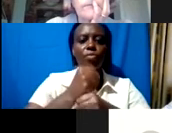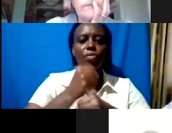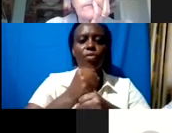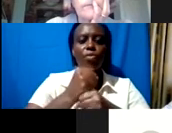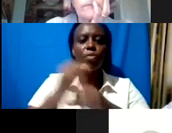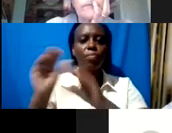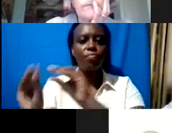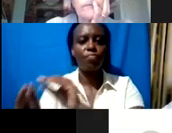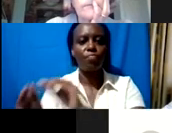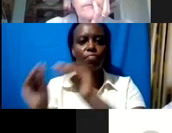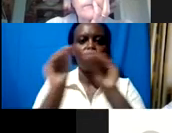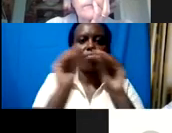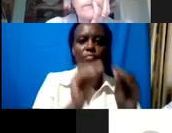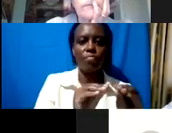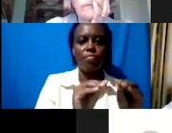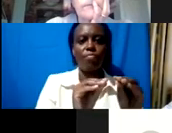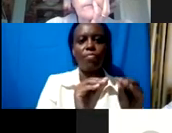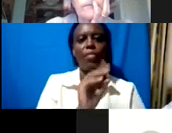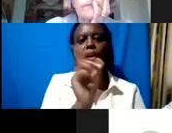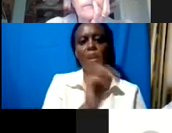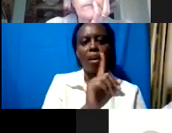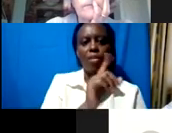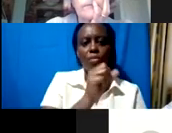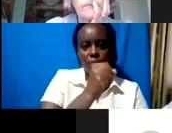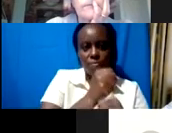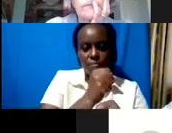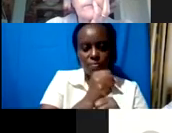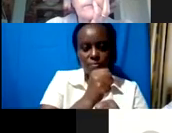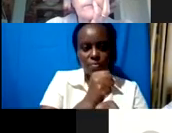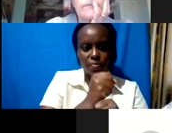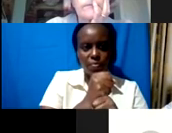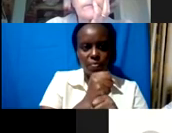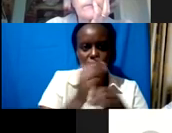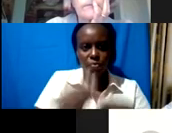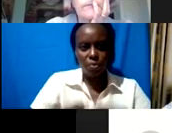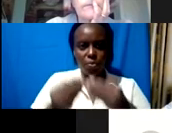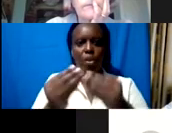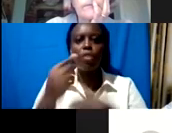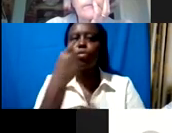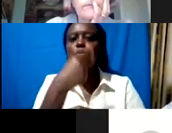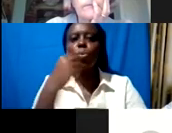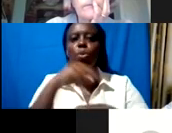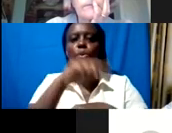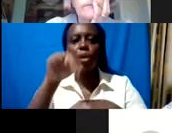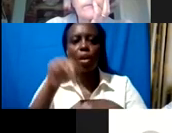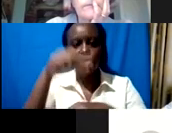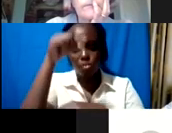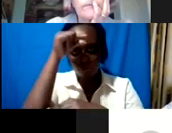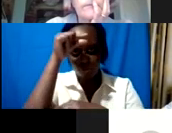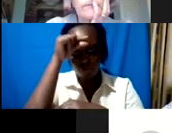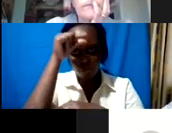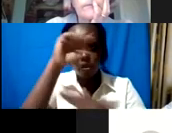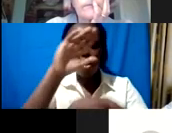of the Nairobi functions to the national government. Yet we all have agreed